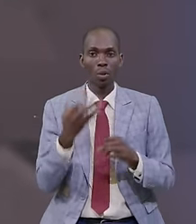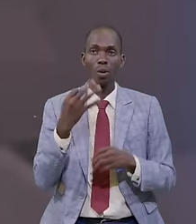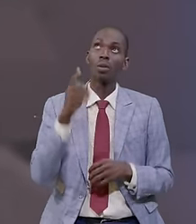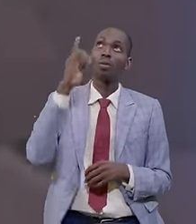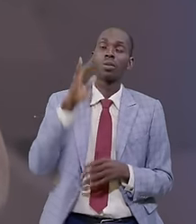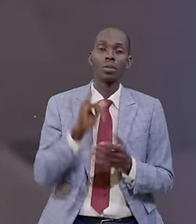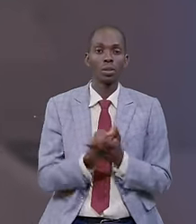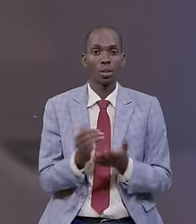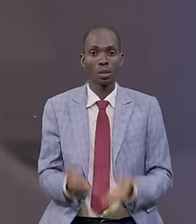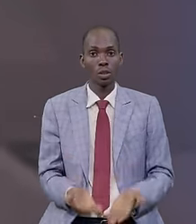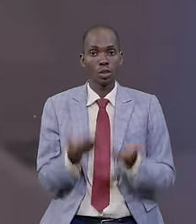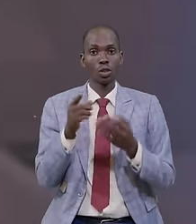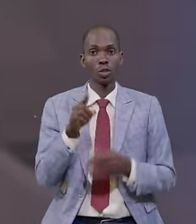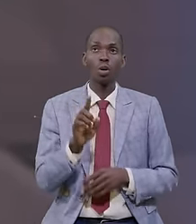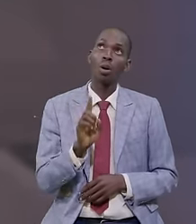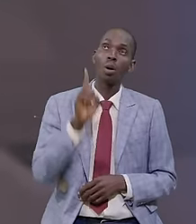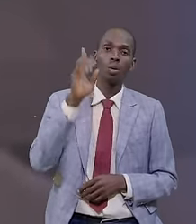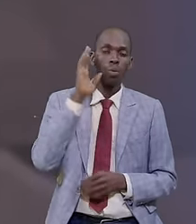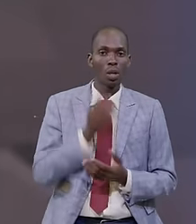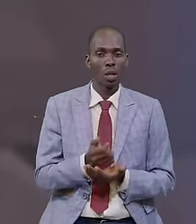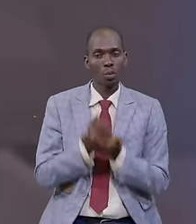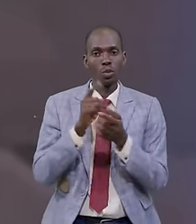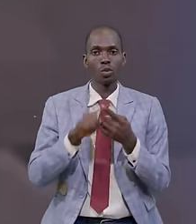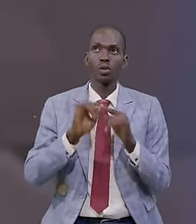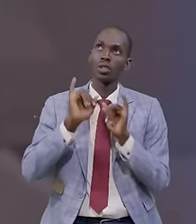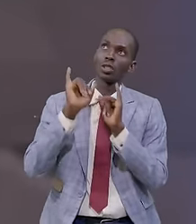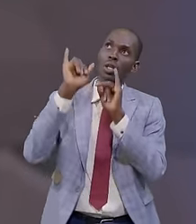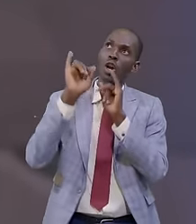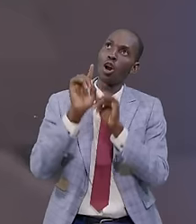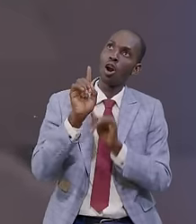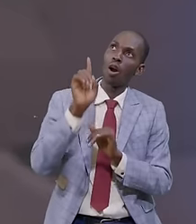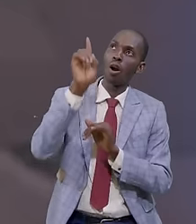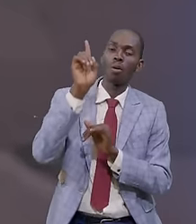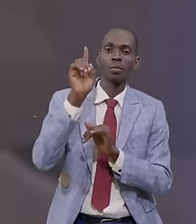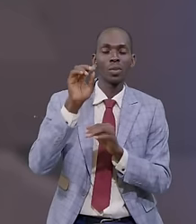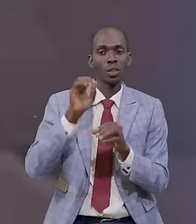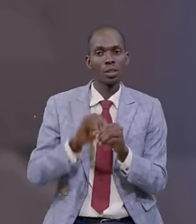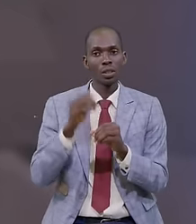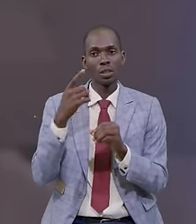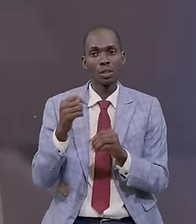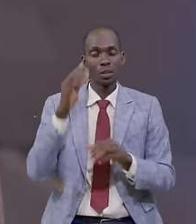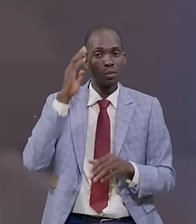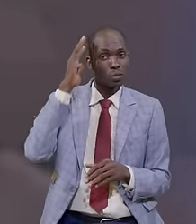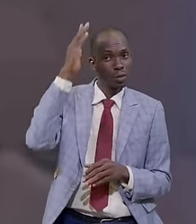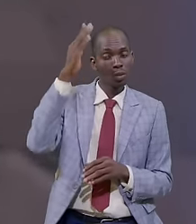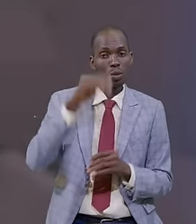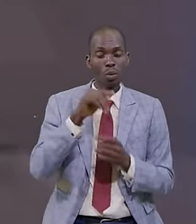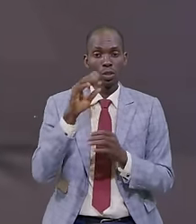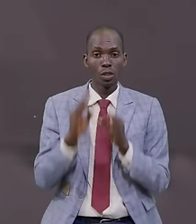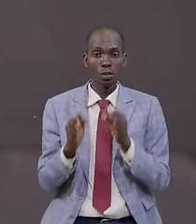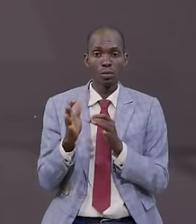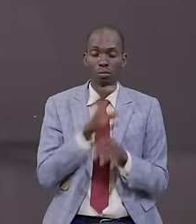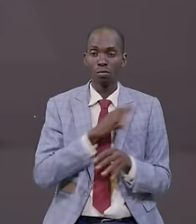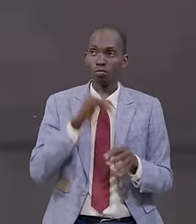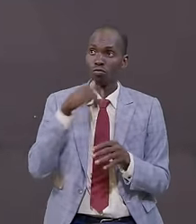up will make you stay there. In the future, if Jesus tarries, when I come